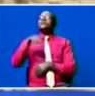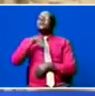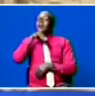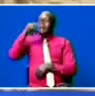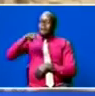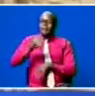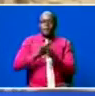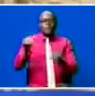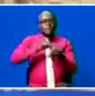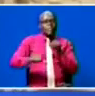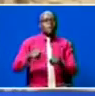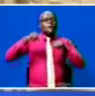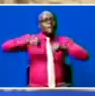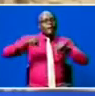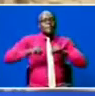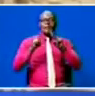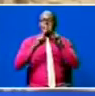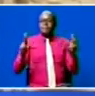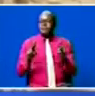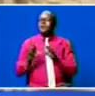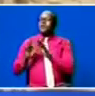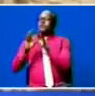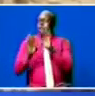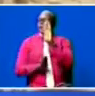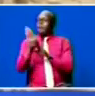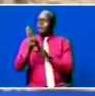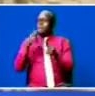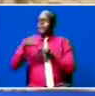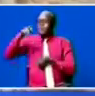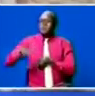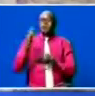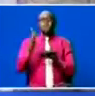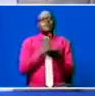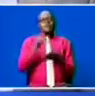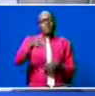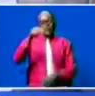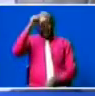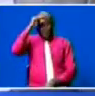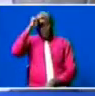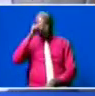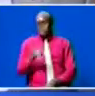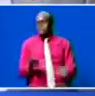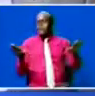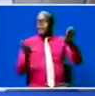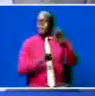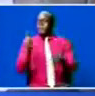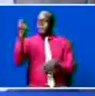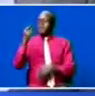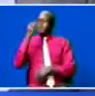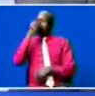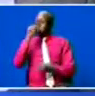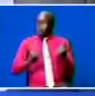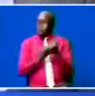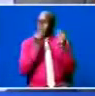It is not just about the handshake of peace, unity and development. It is about he wants the share of this government. However, Deputy President William Ruto's